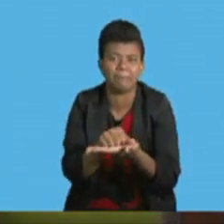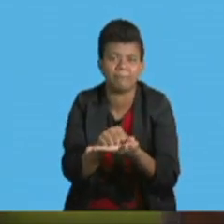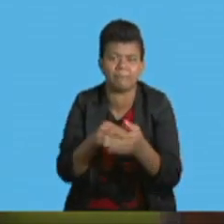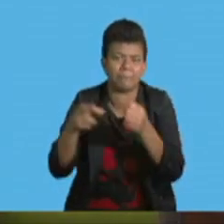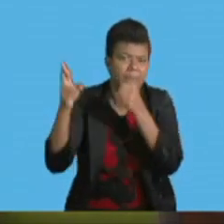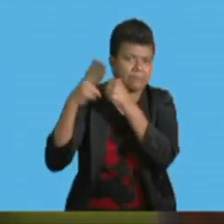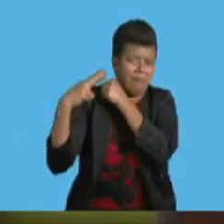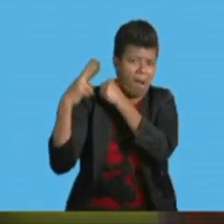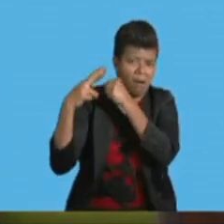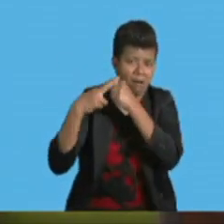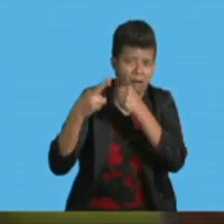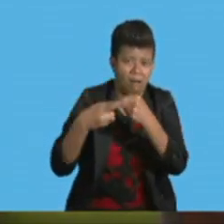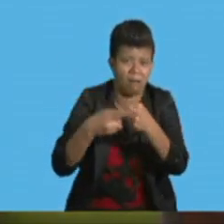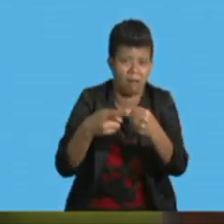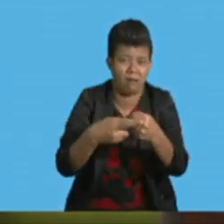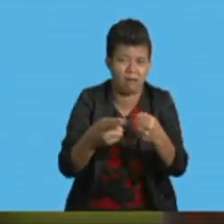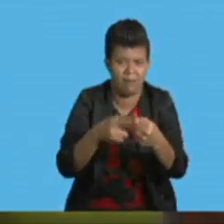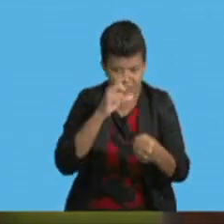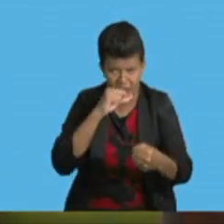25 to 30 years.